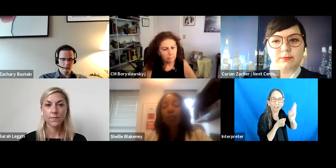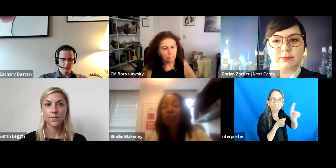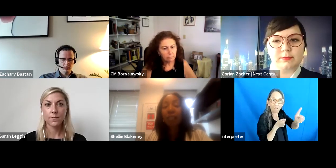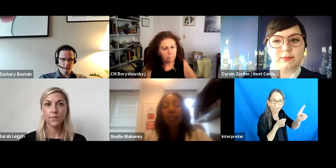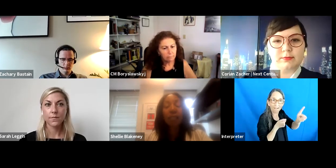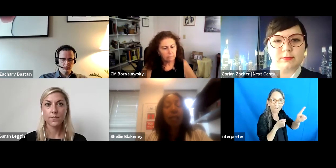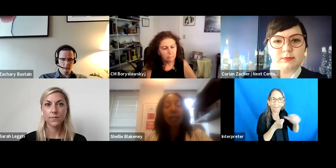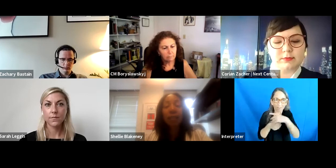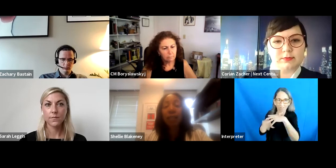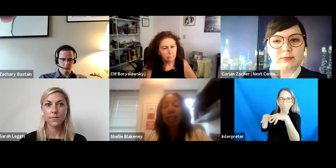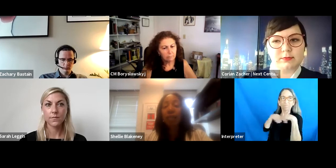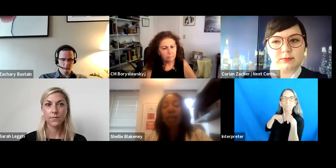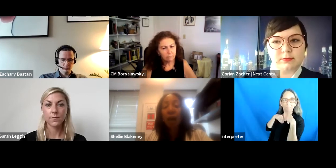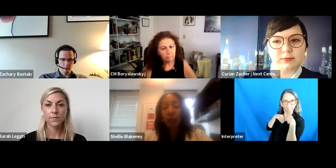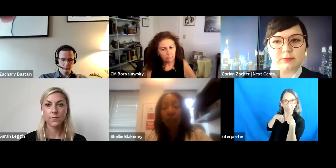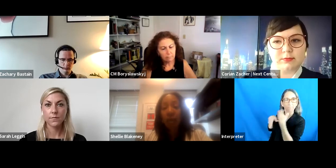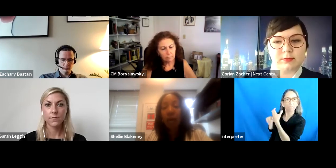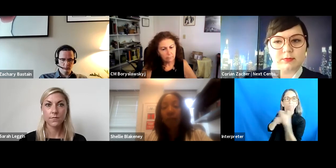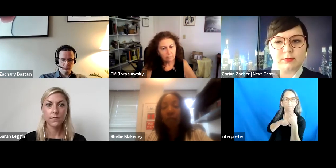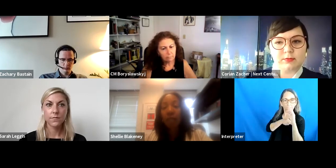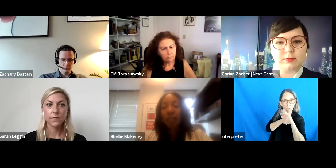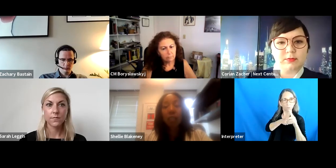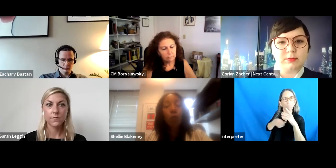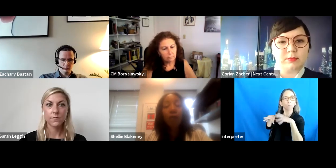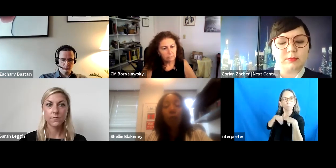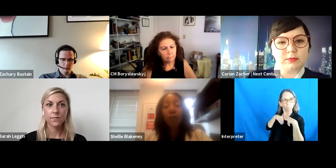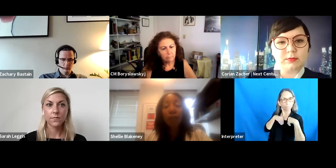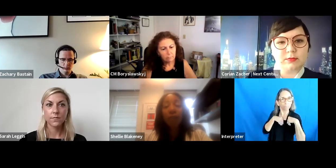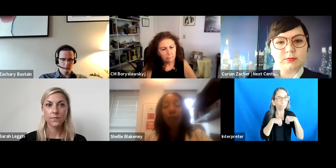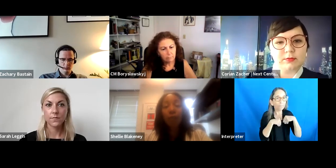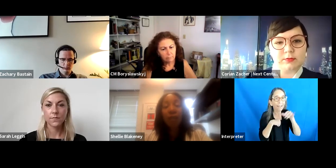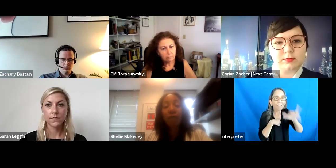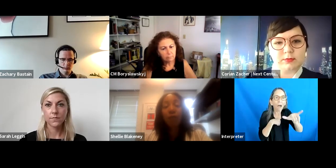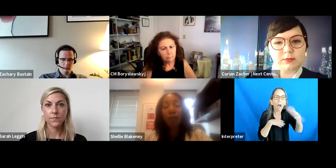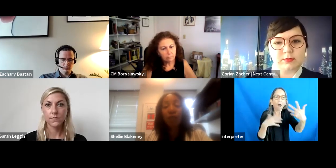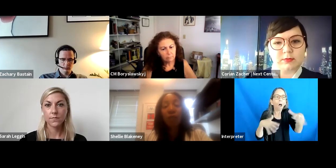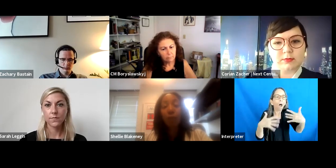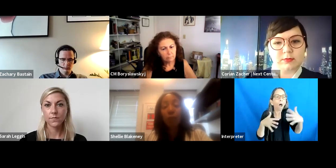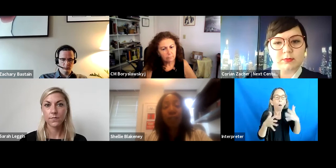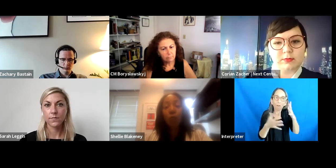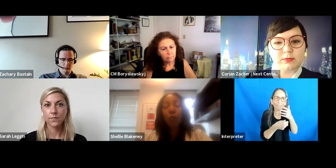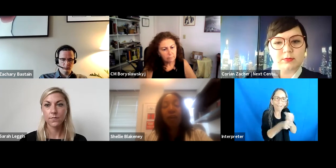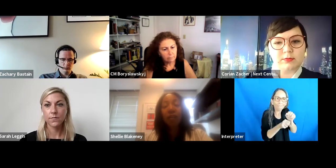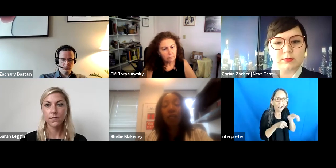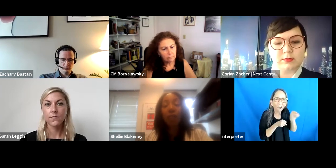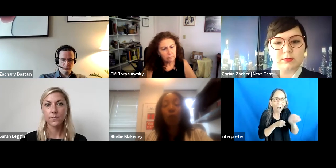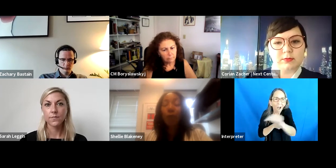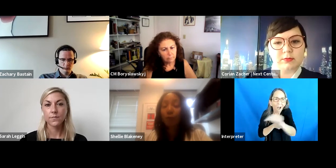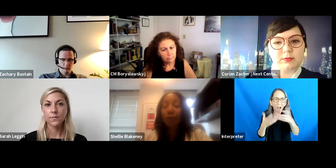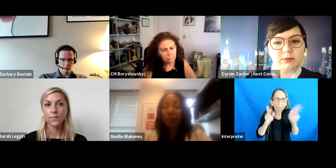The service has undoubtedly saved countless lives since wireless providers made it first available nationwide